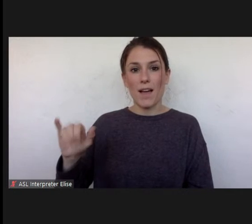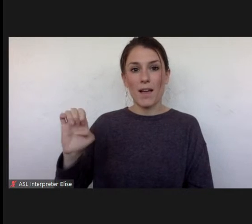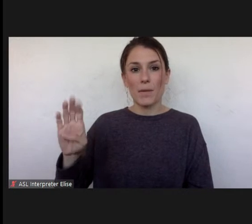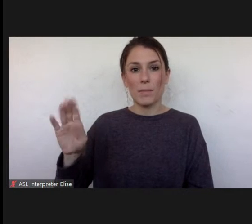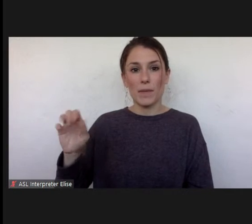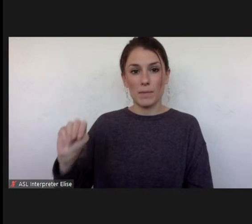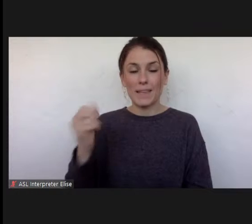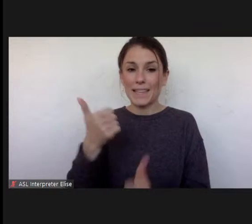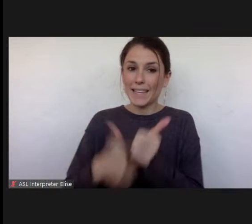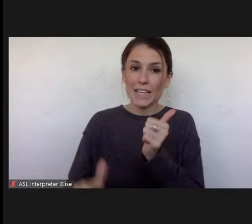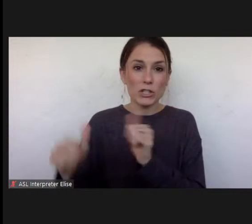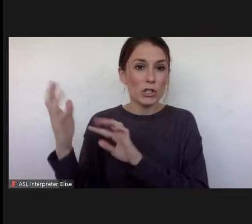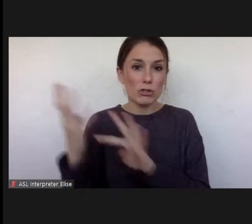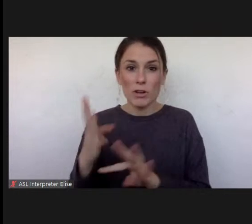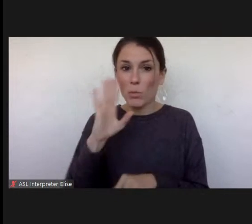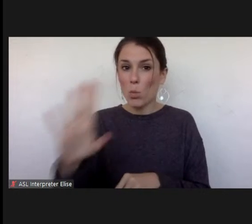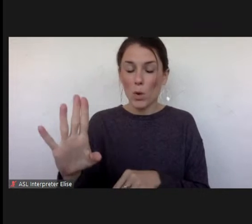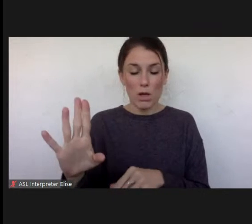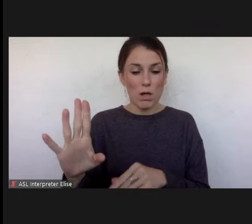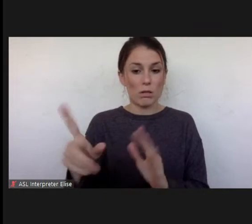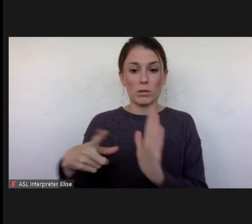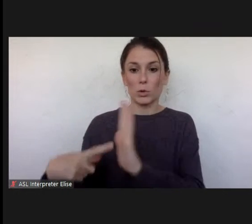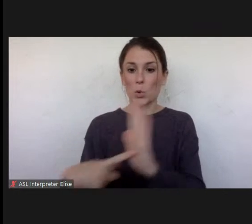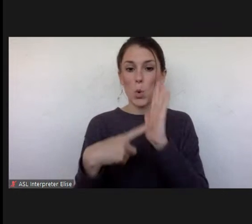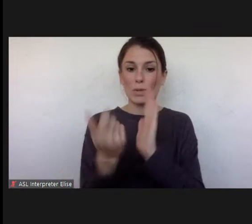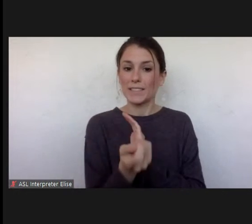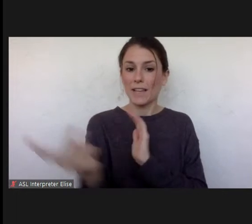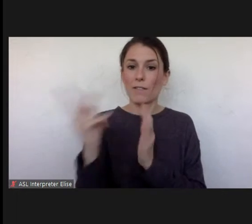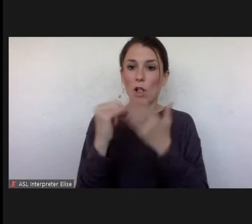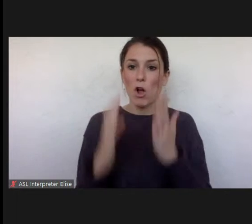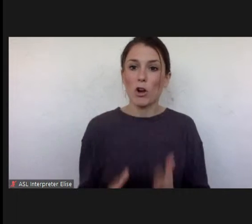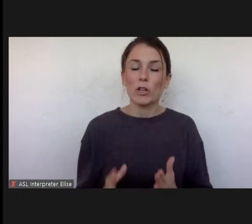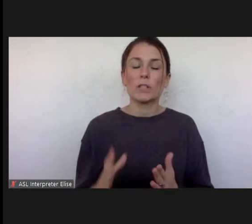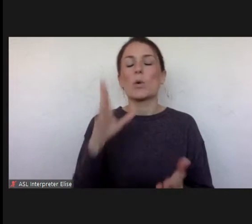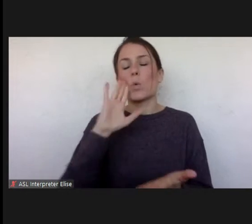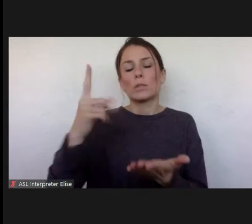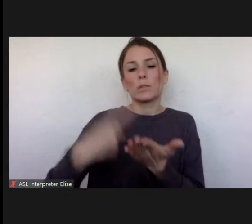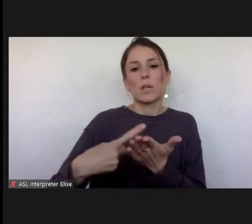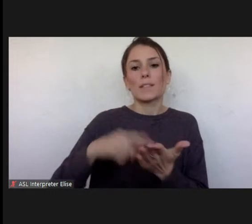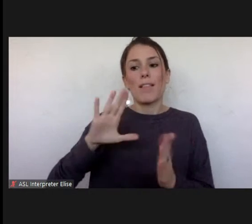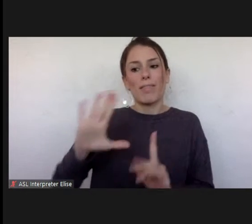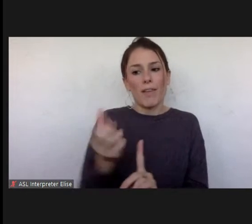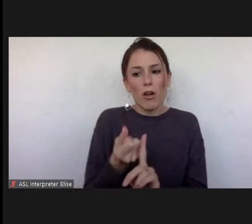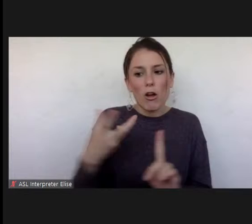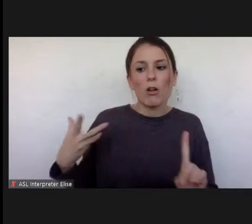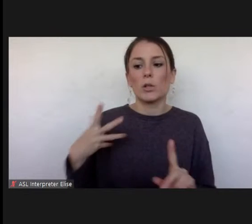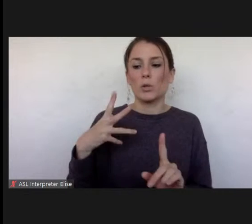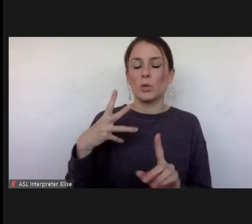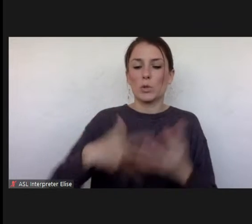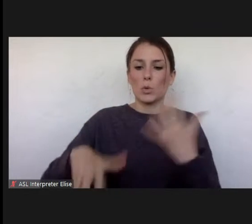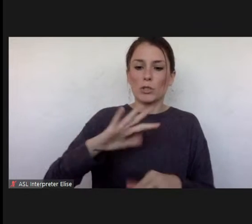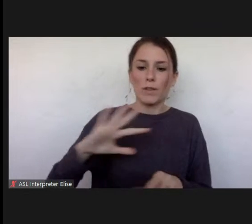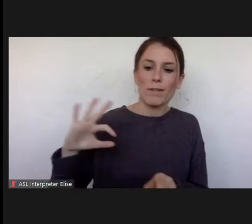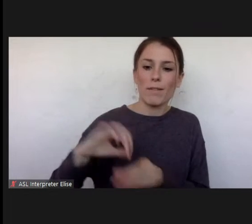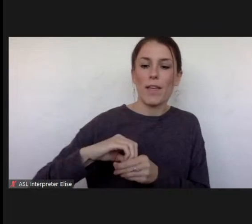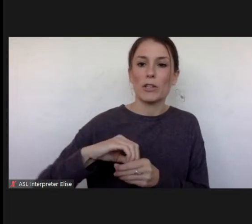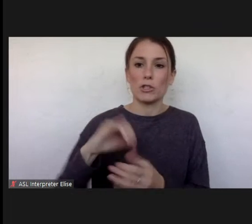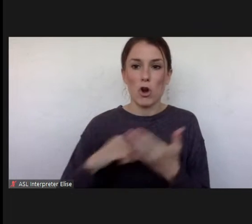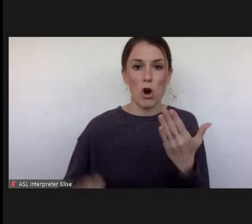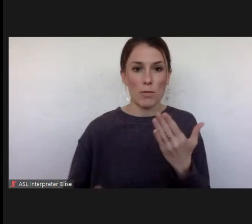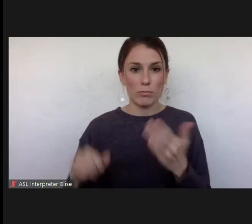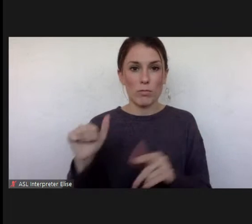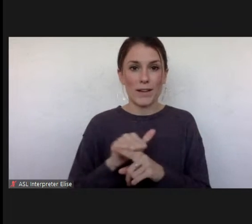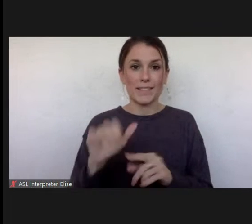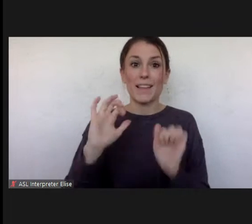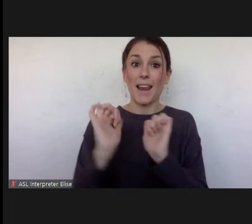several artists discussing their socially engaged art practices within the context of fellowship and how they set